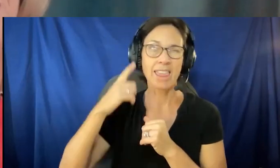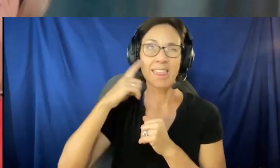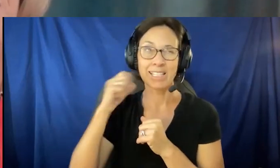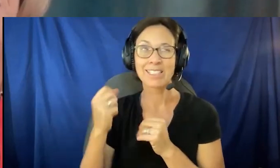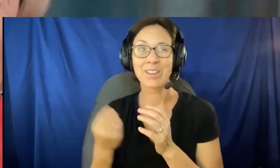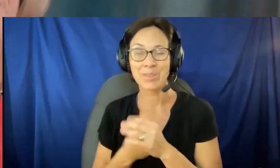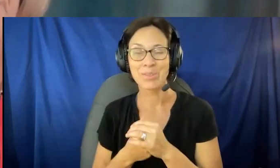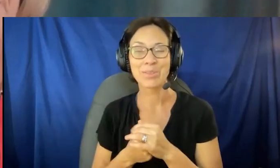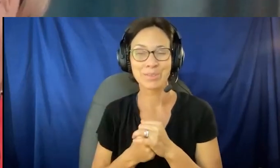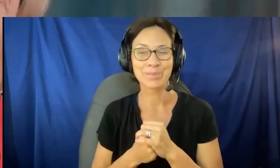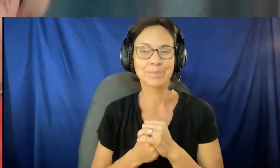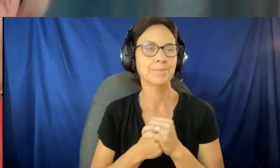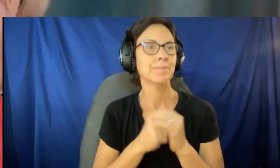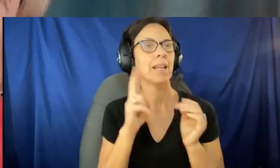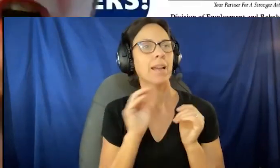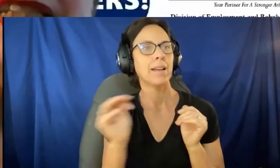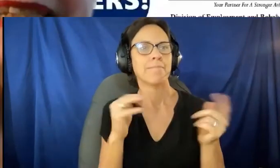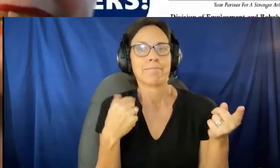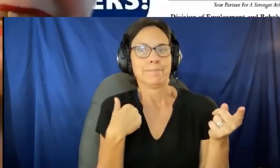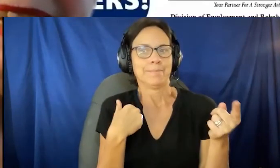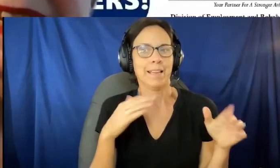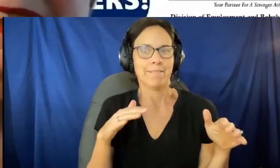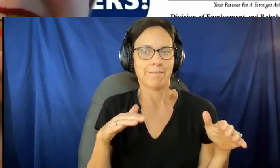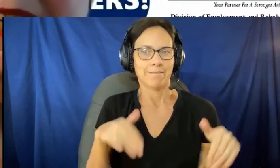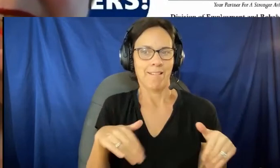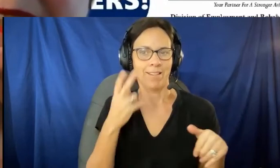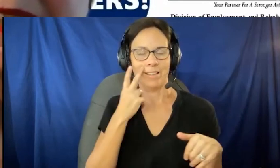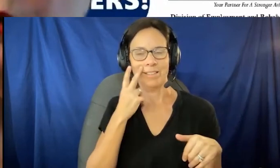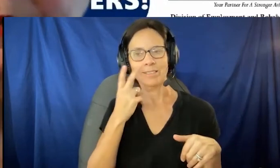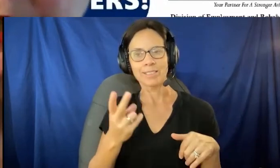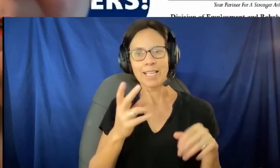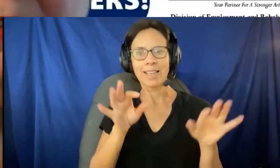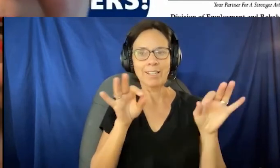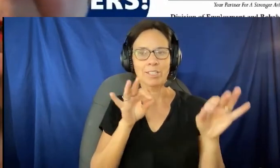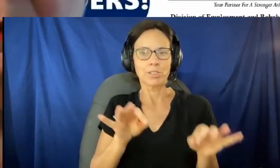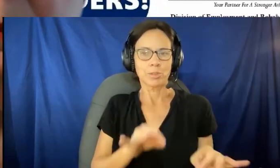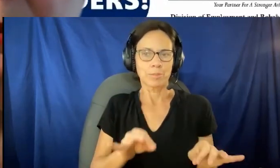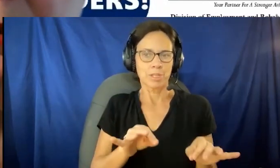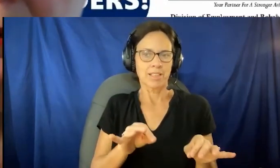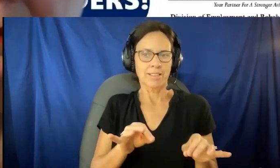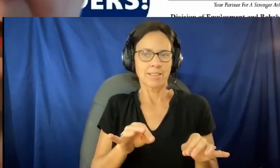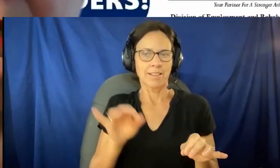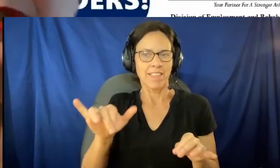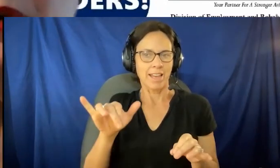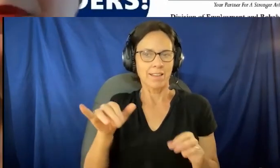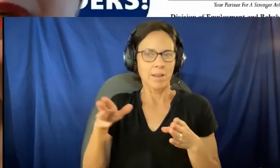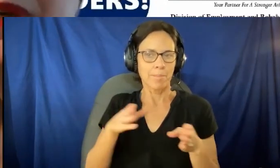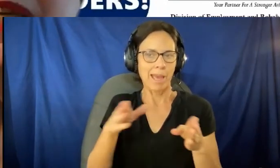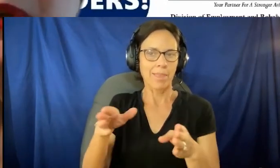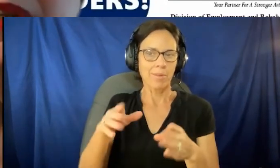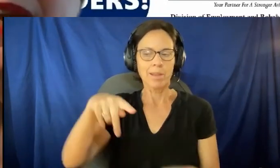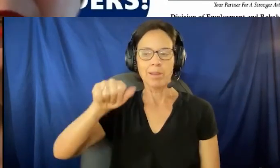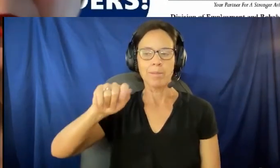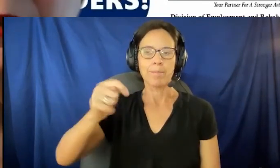is. I have not seen the description of that program, so I